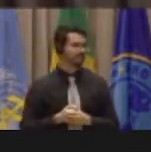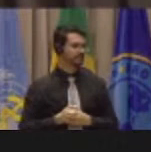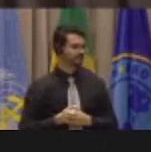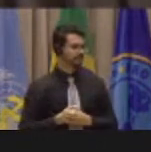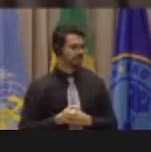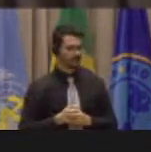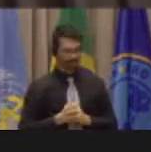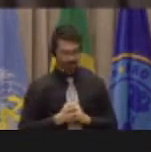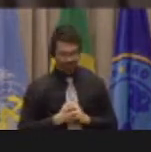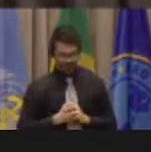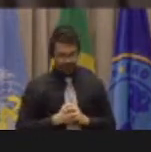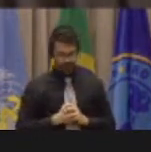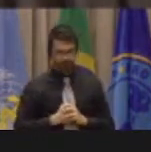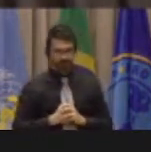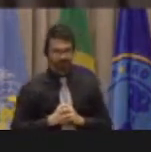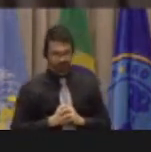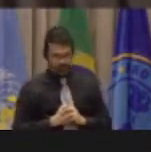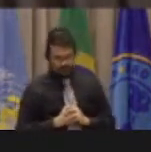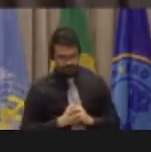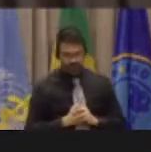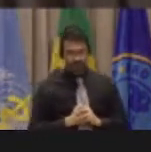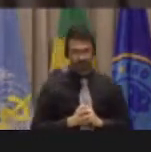people in this table.